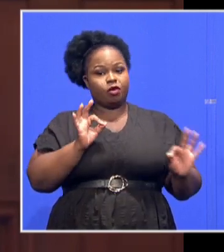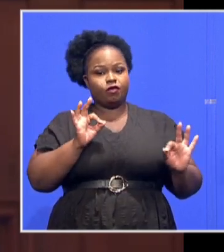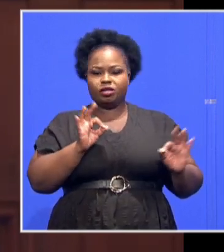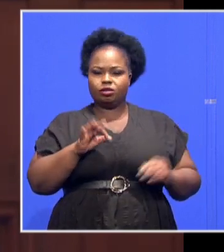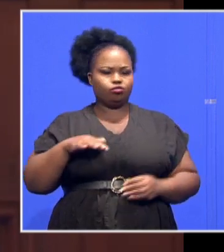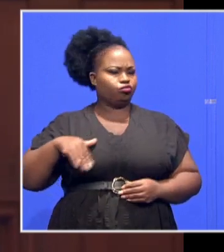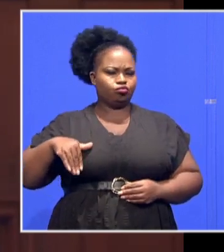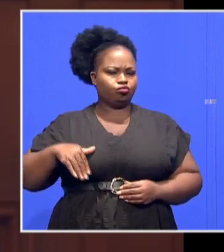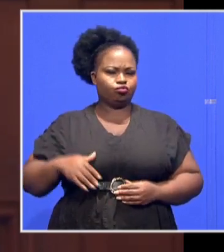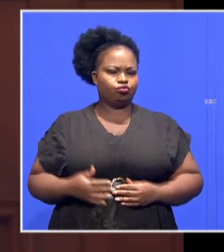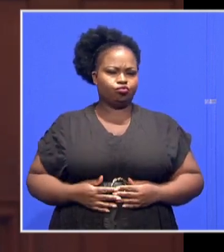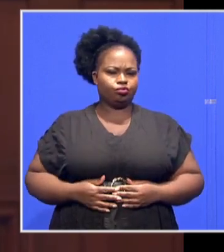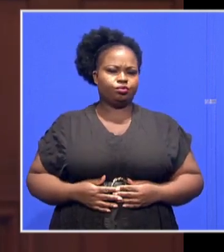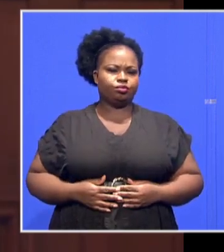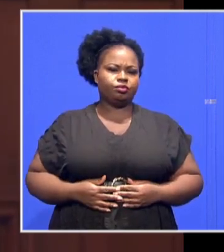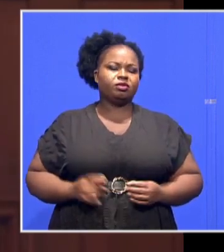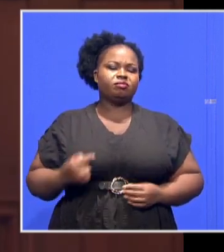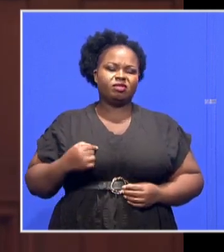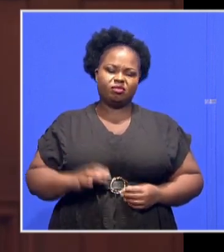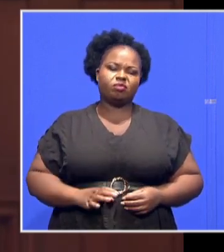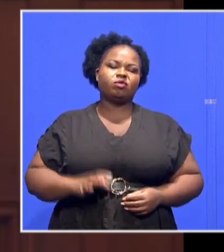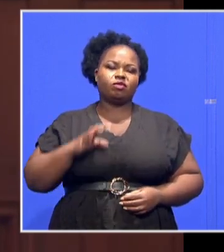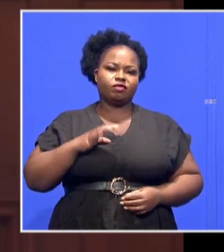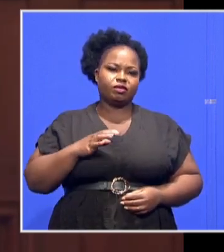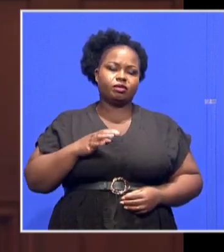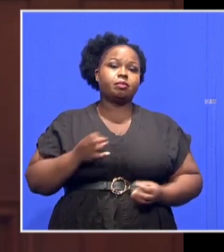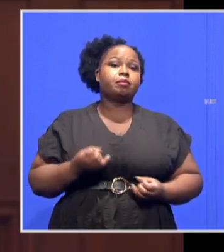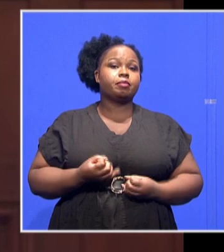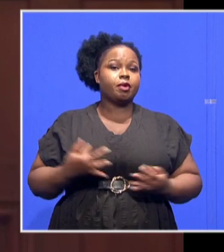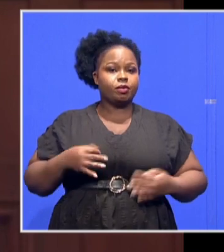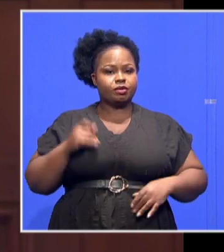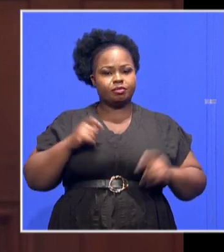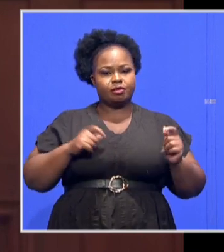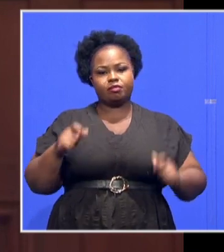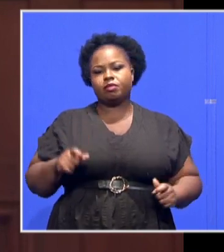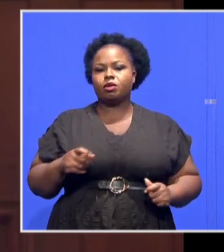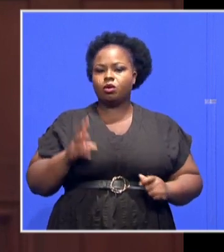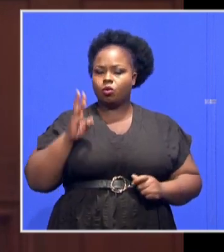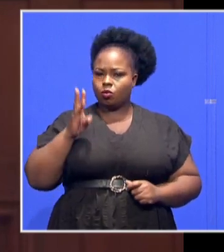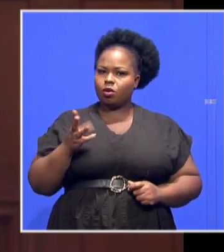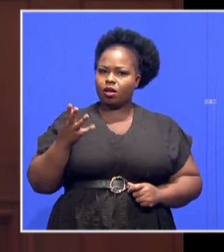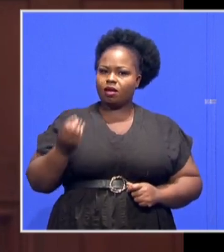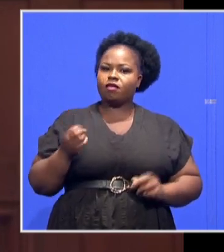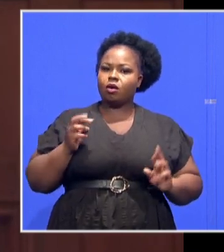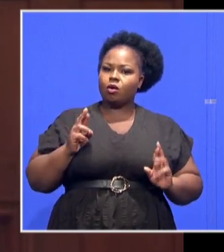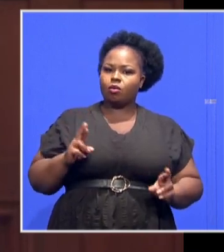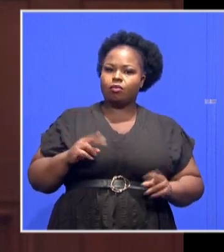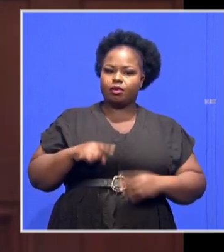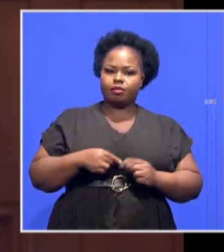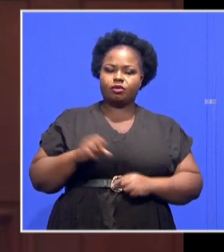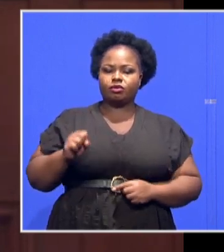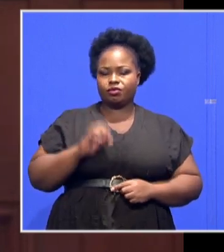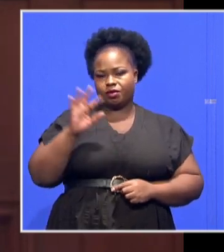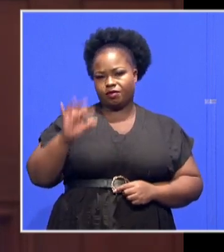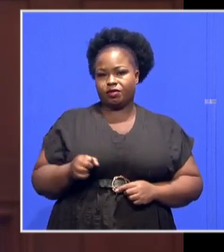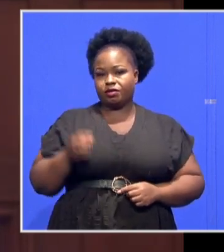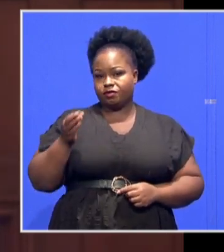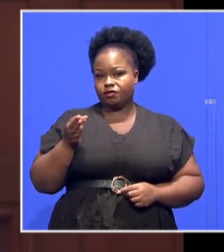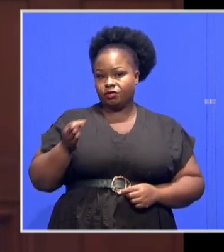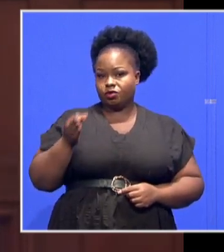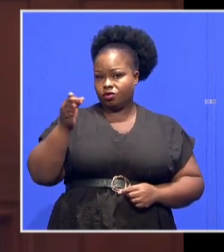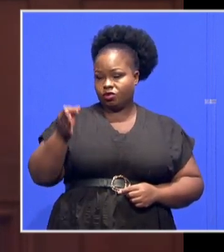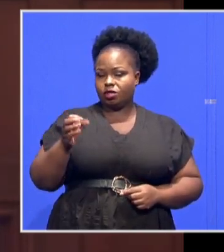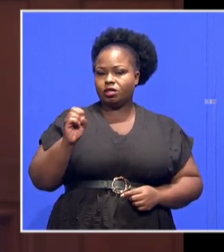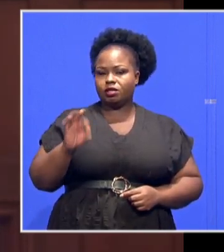not, I'm confident that most people would be far more hopeful about South Africa's future if